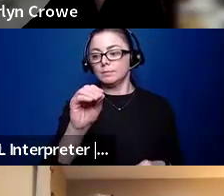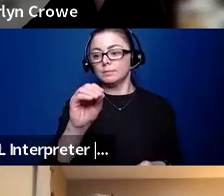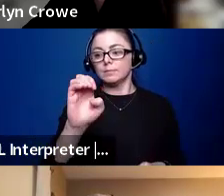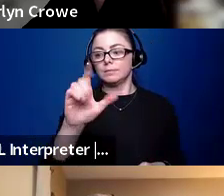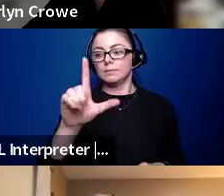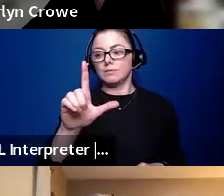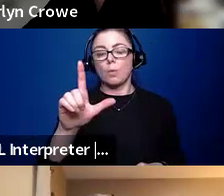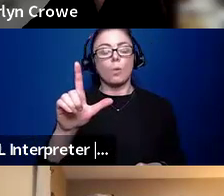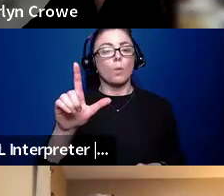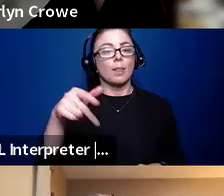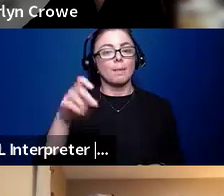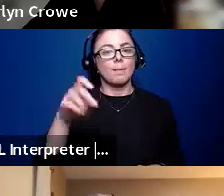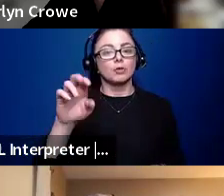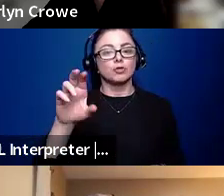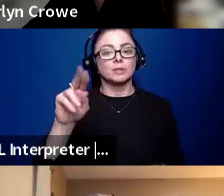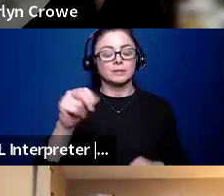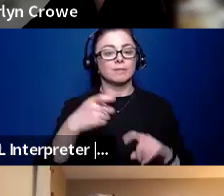the Central Rivers AEA.